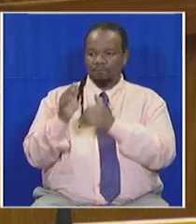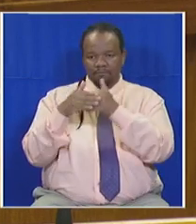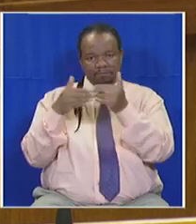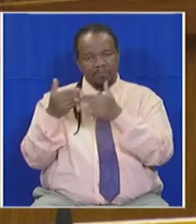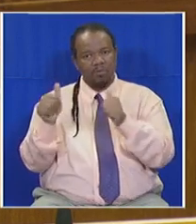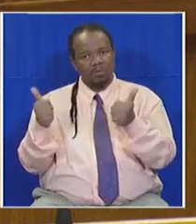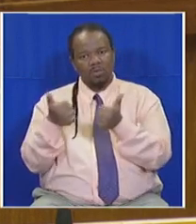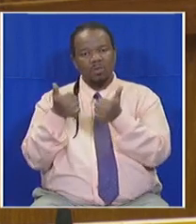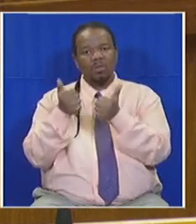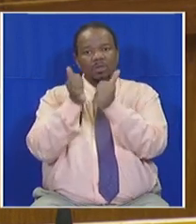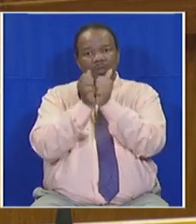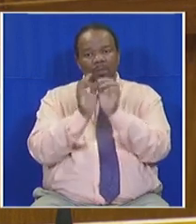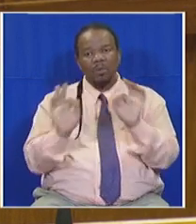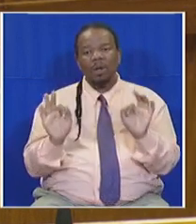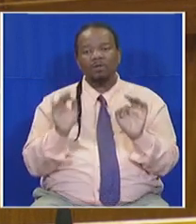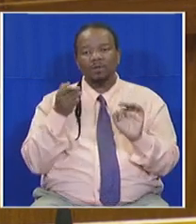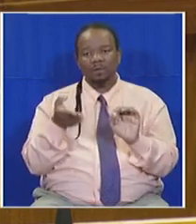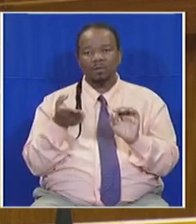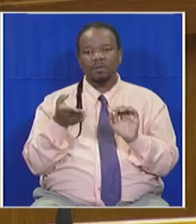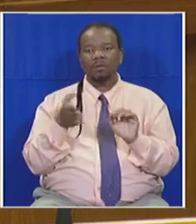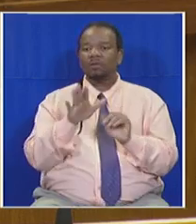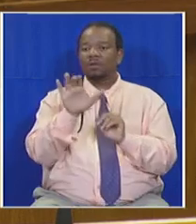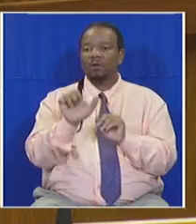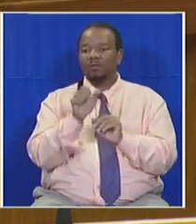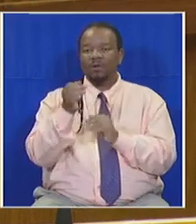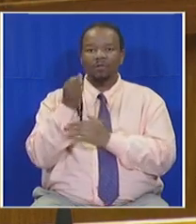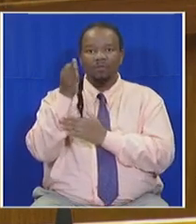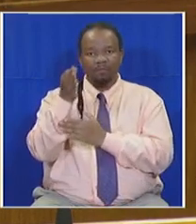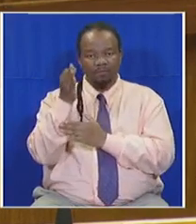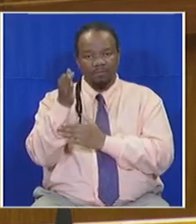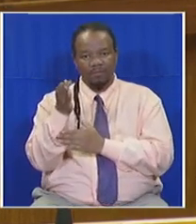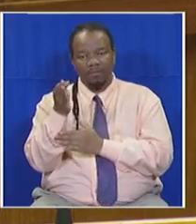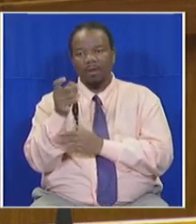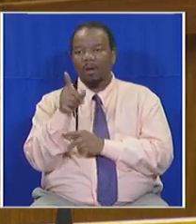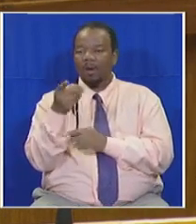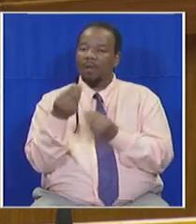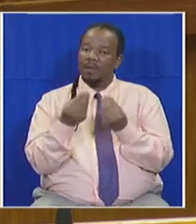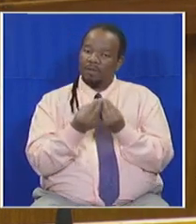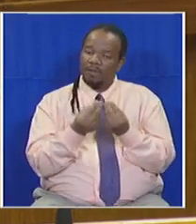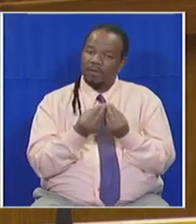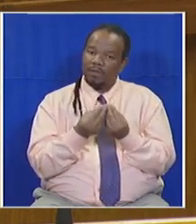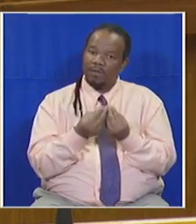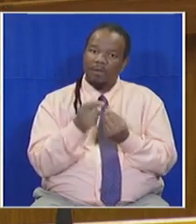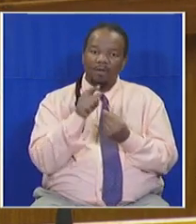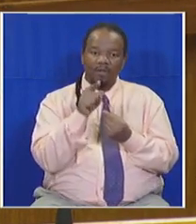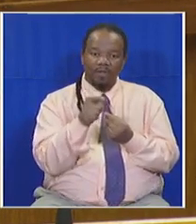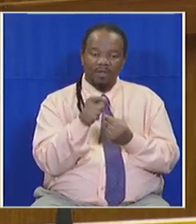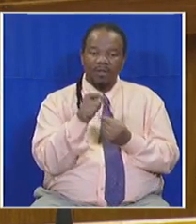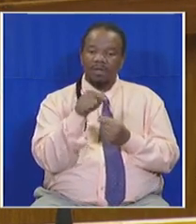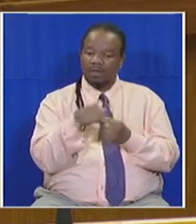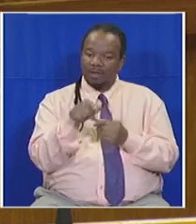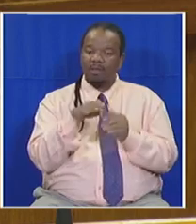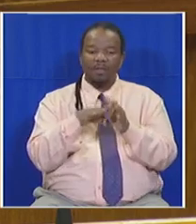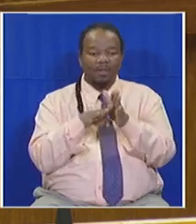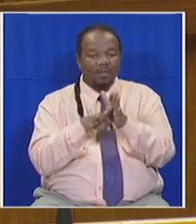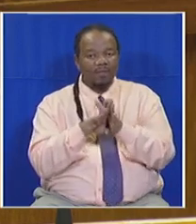democracy in the future of South Africa. Among others, it's played the key role in development and in the